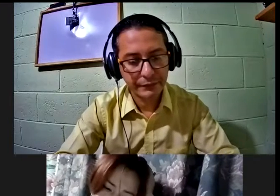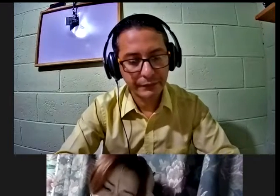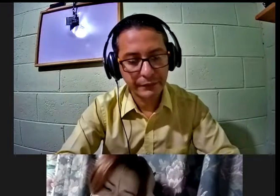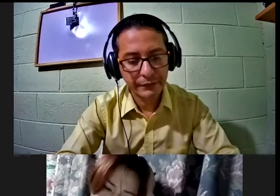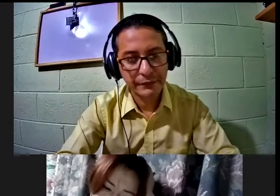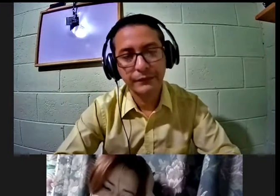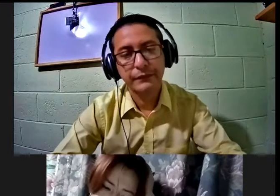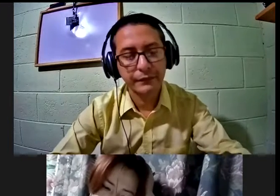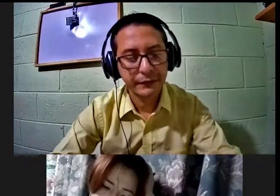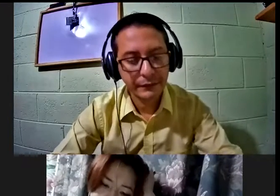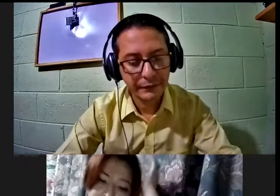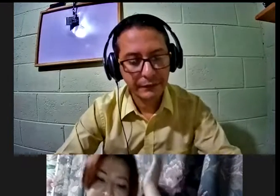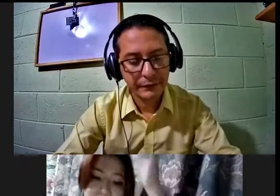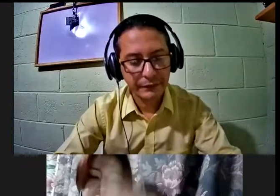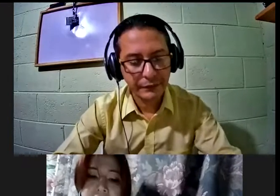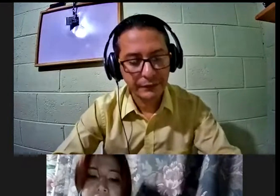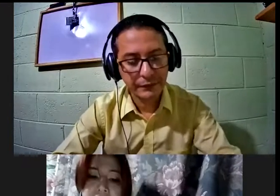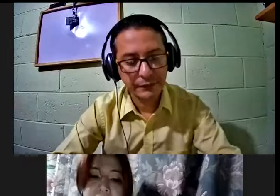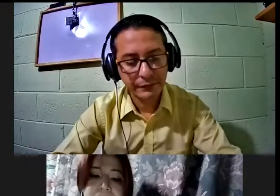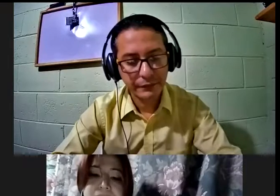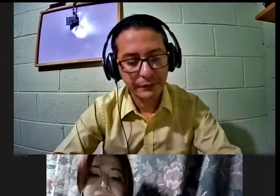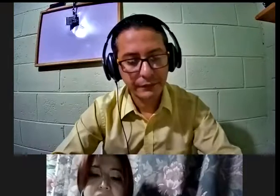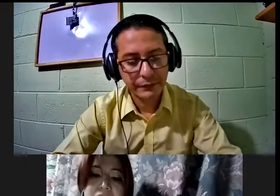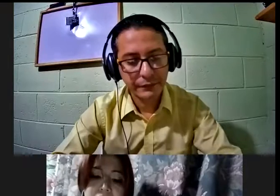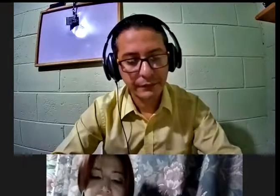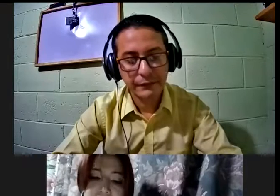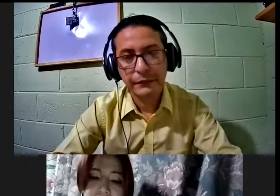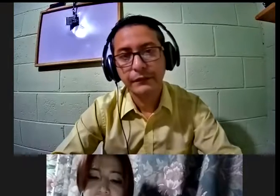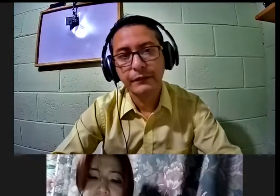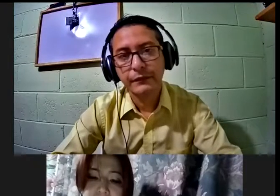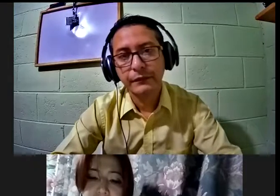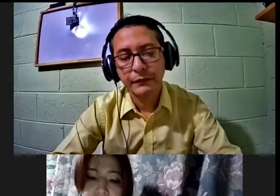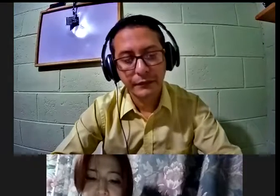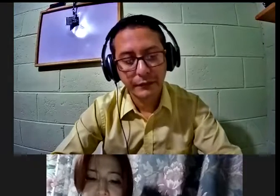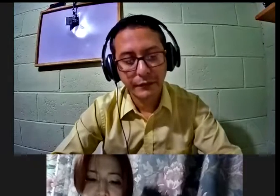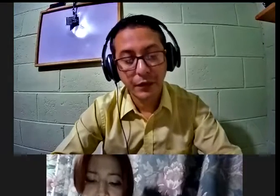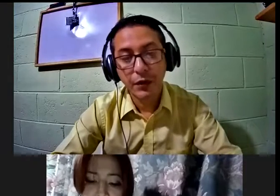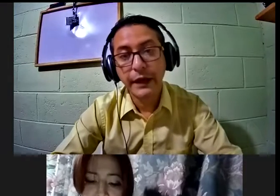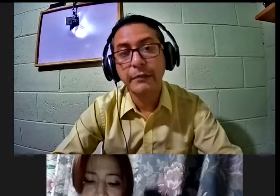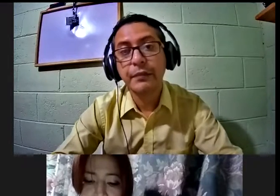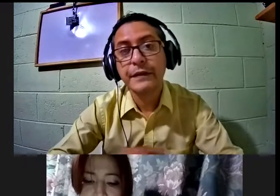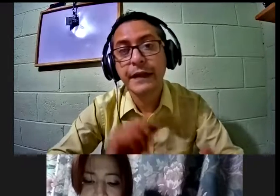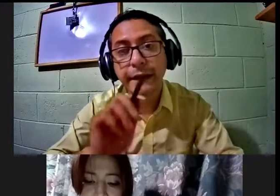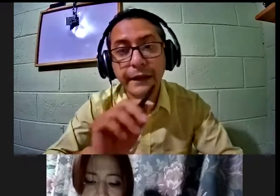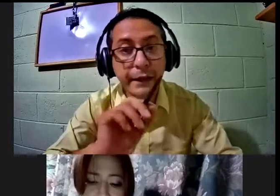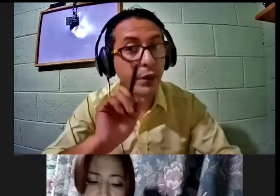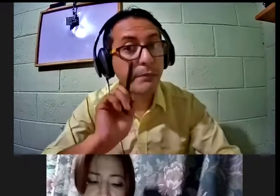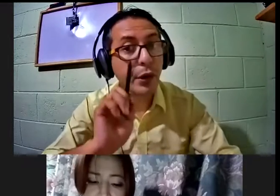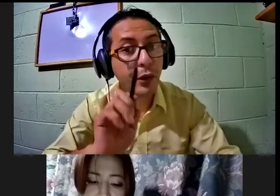present reports in Dirección Nacional de Medicamentos. Okay,